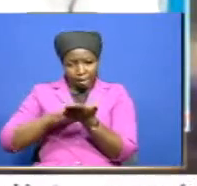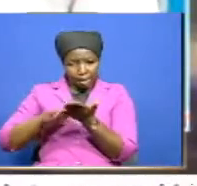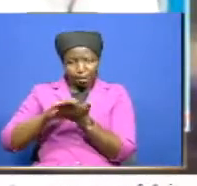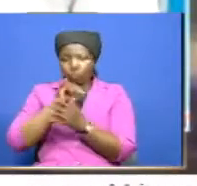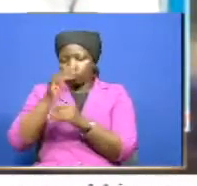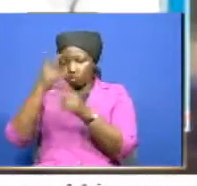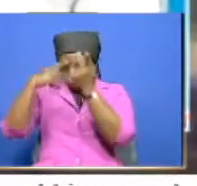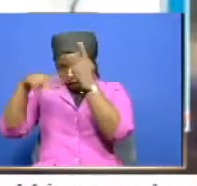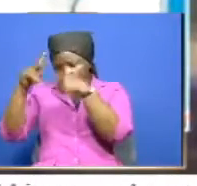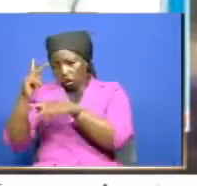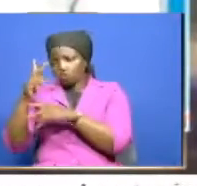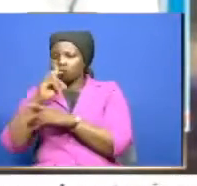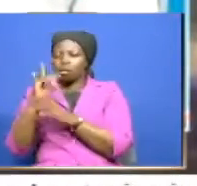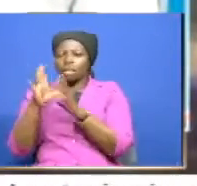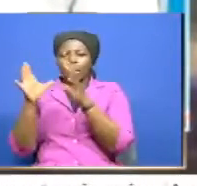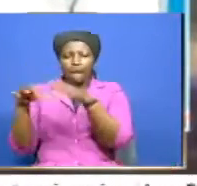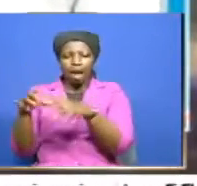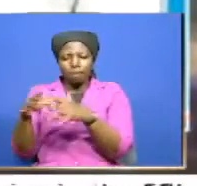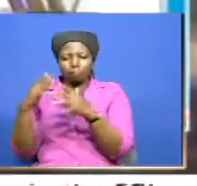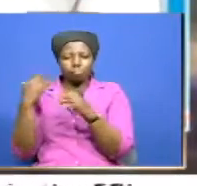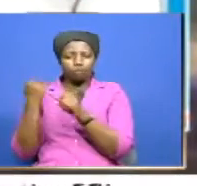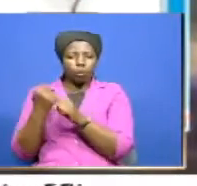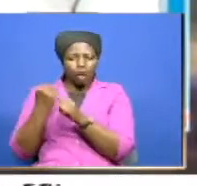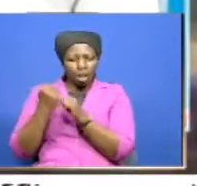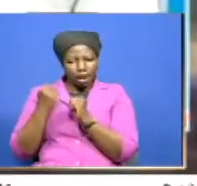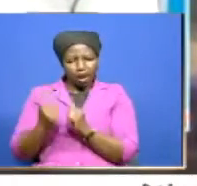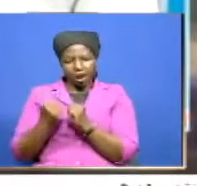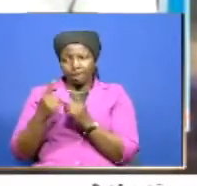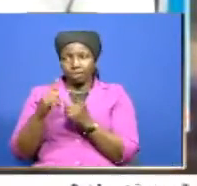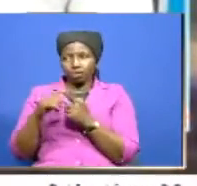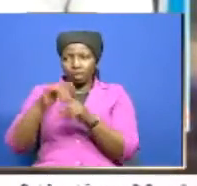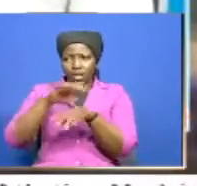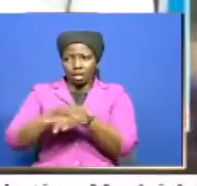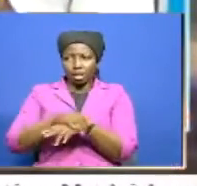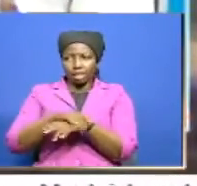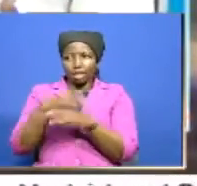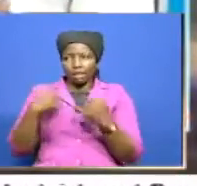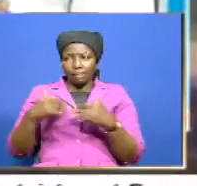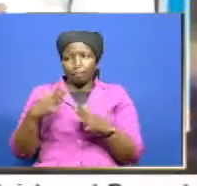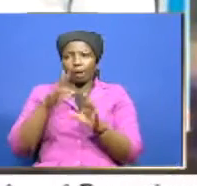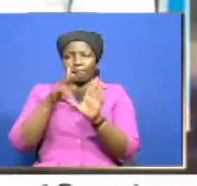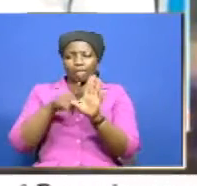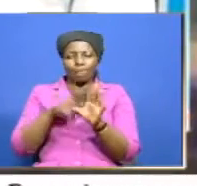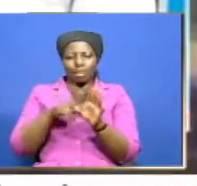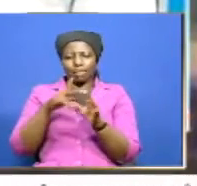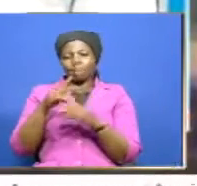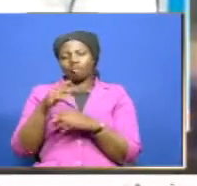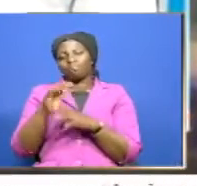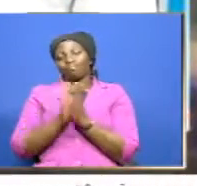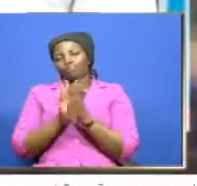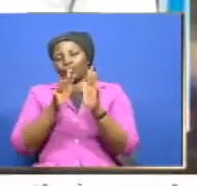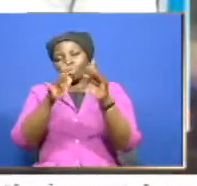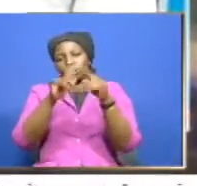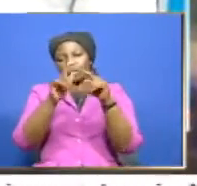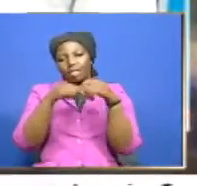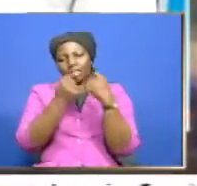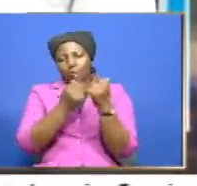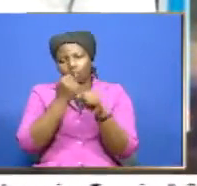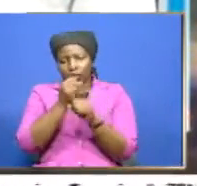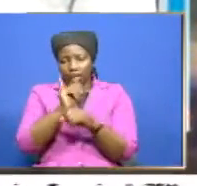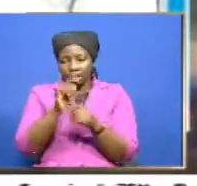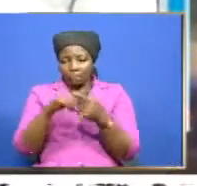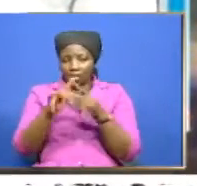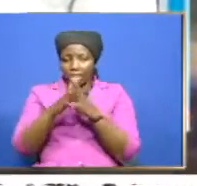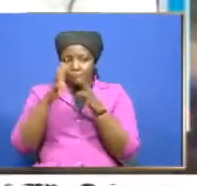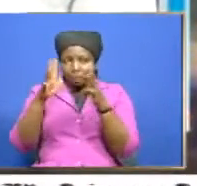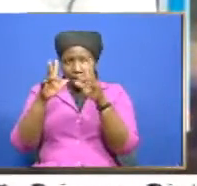deep a lot just to get their players going. And kudos to the clubs that have been doing that. But the biggest factor for this one is, you know,